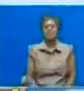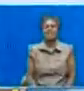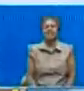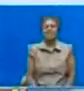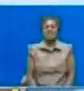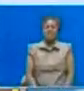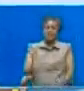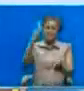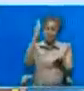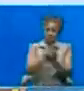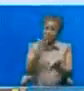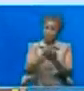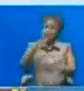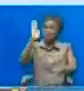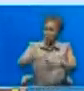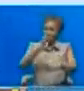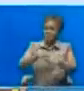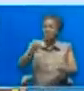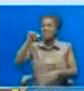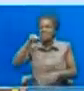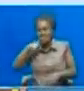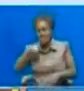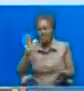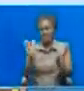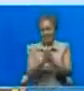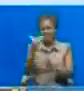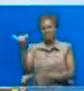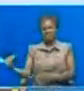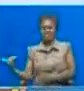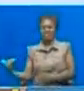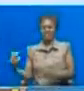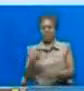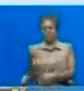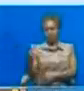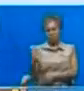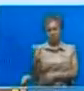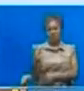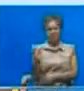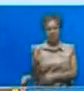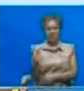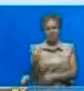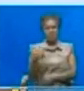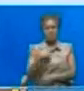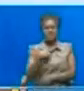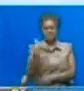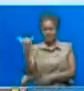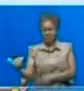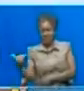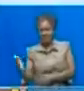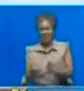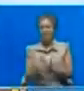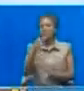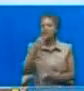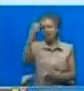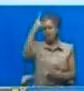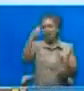Nancy, certainly some very good news for teachers and parents. Students as well. Yeah, absolutely. I meant students and